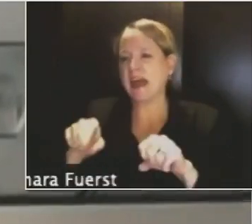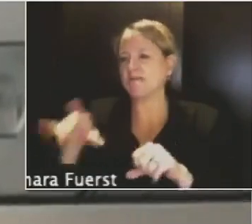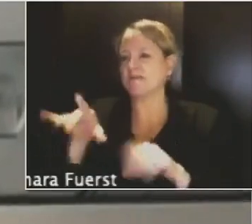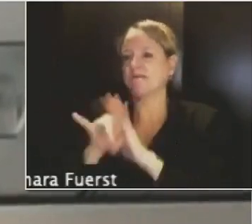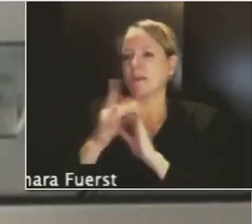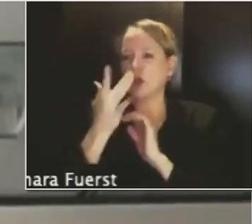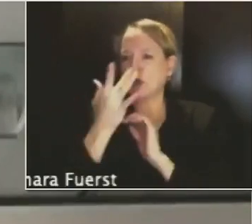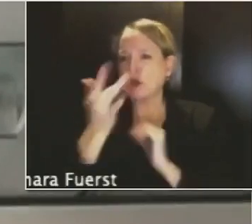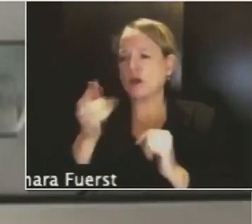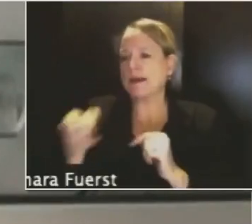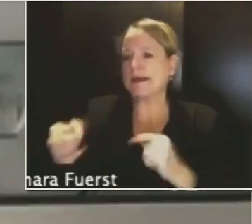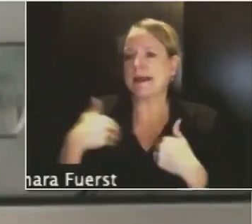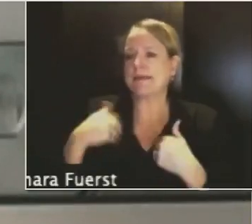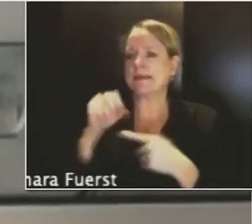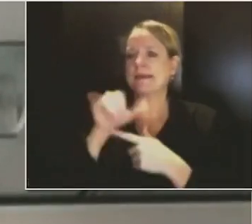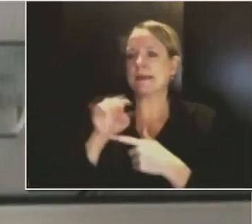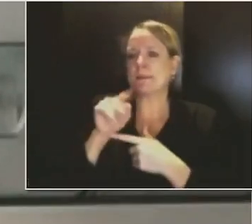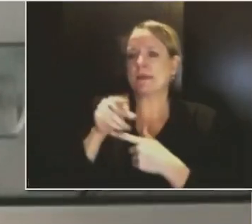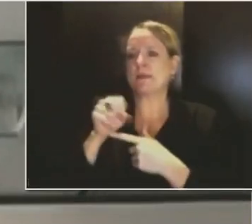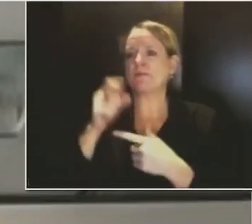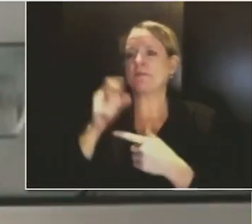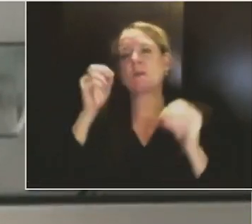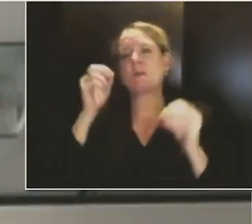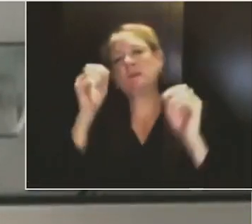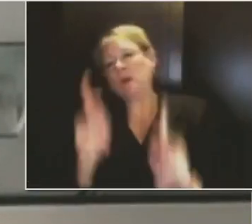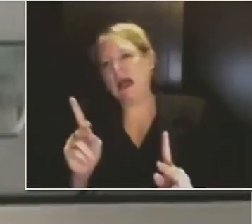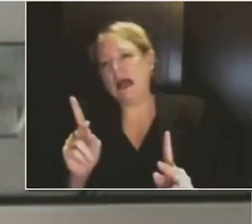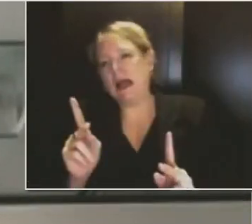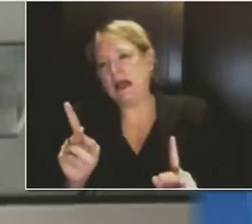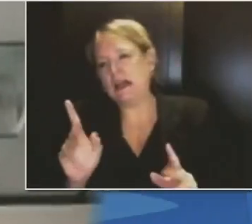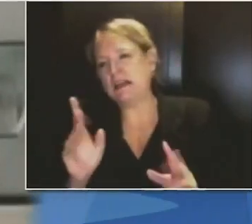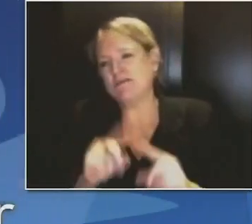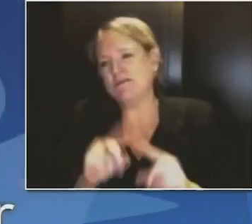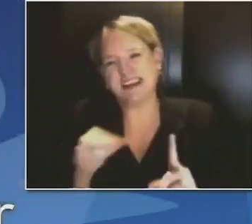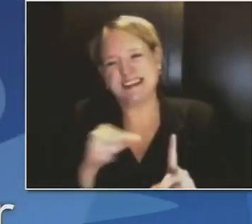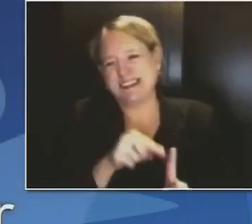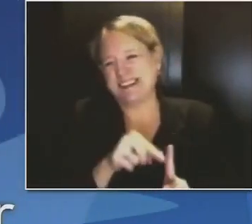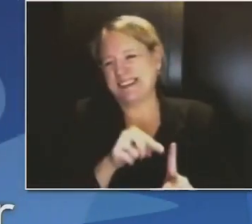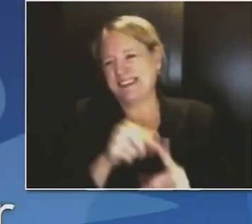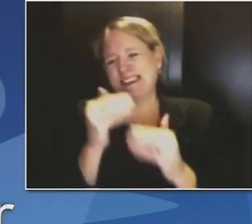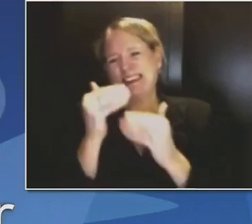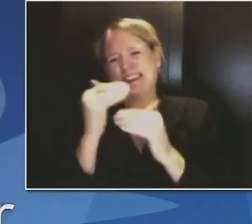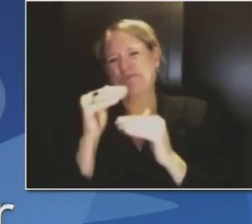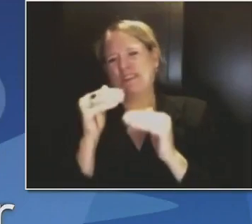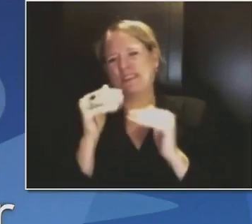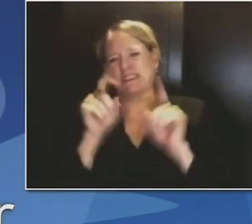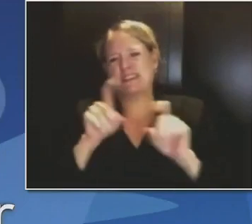Okay, thank you, Dr. Westergaard. Let's head now to Adam Dexter from WISC. Adam.